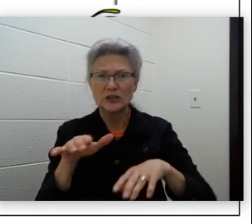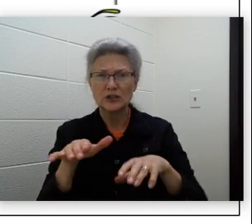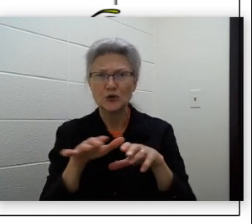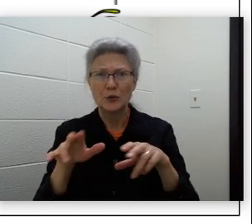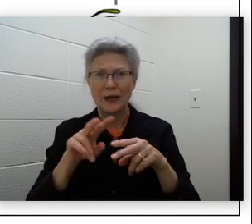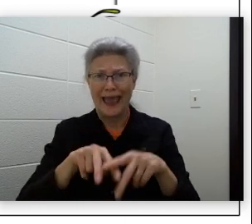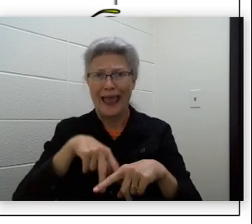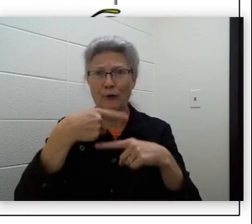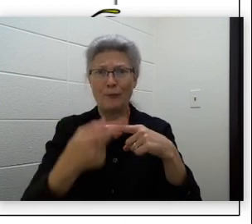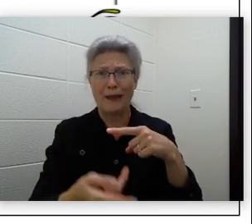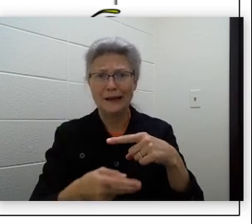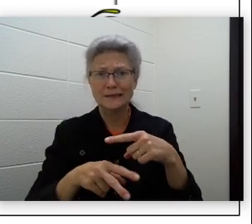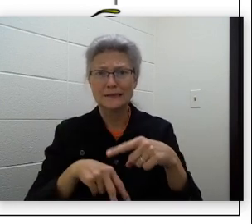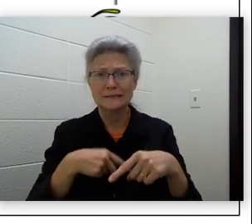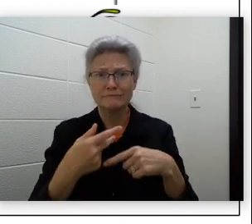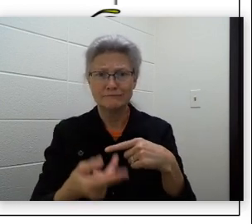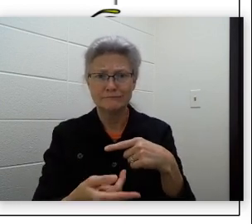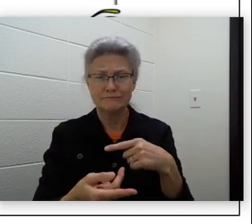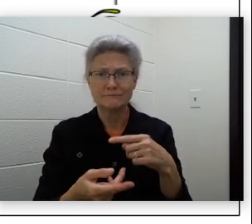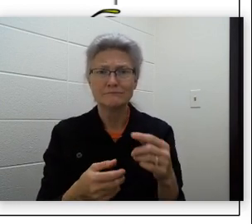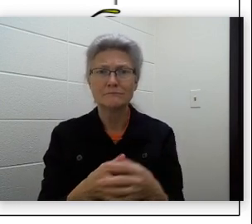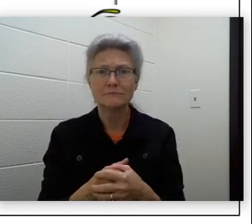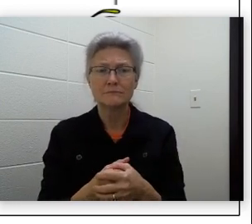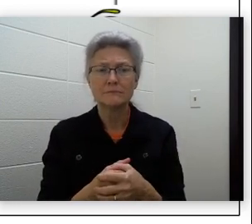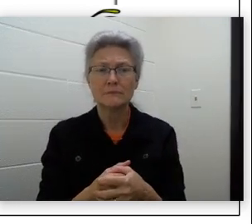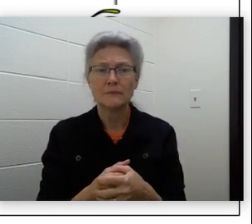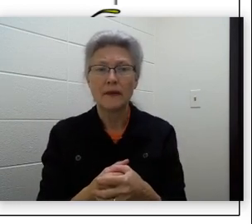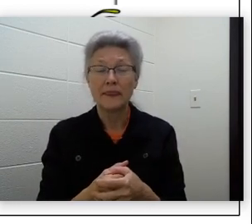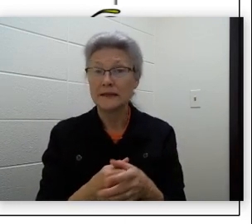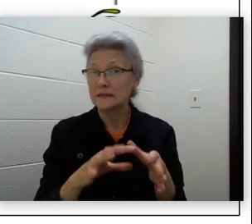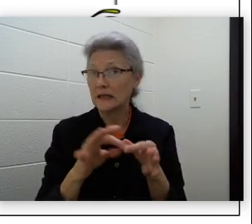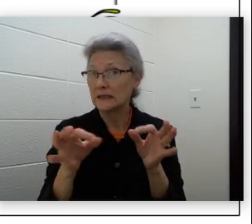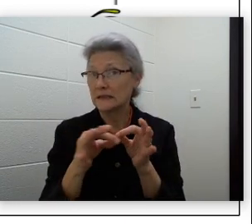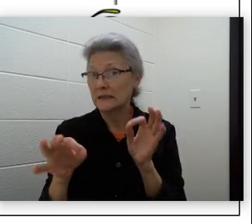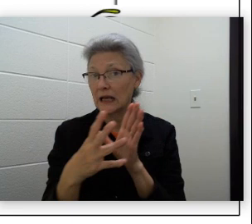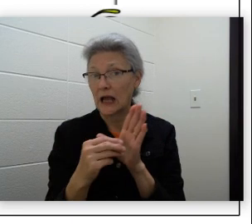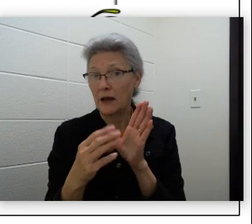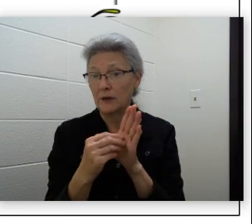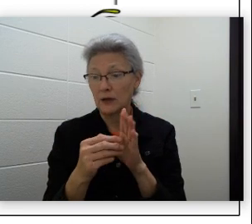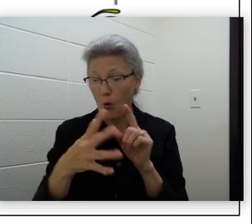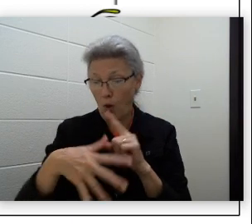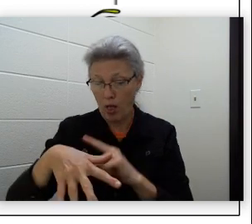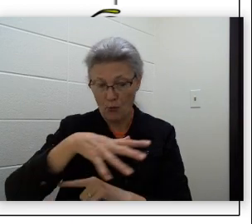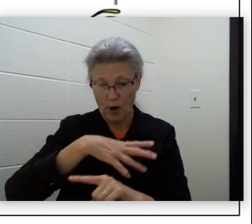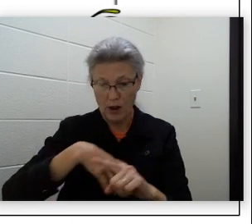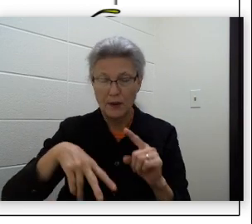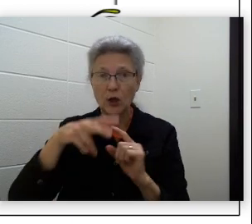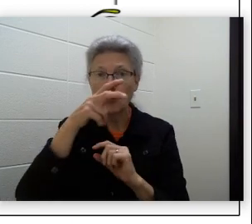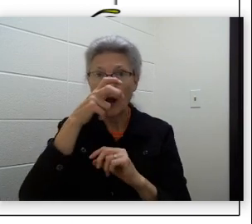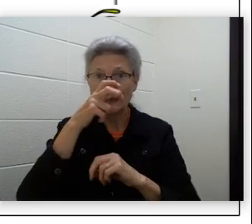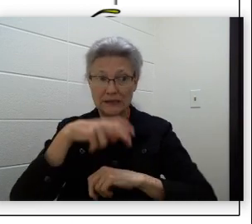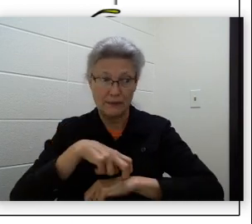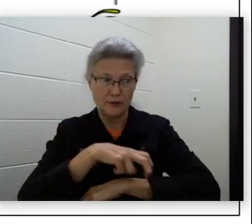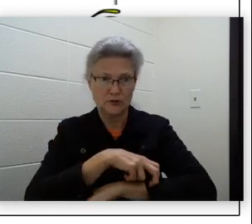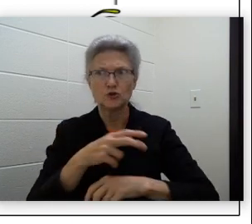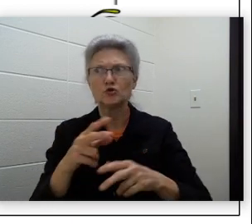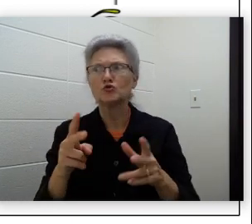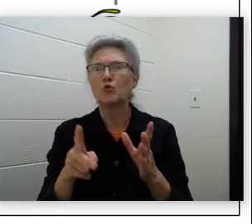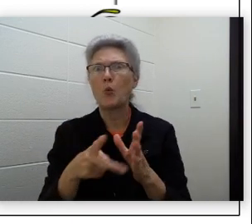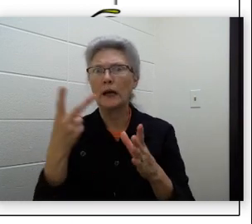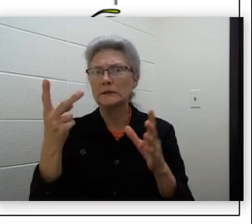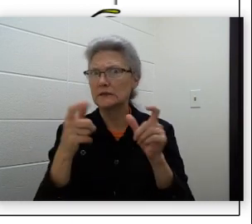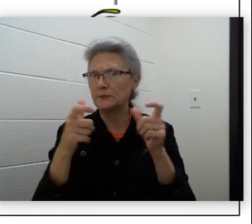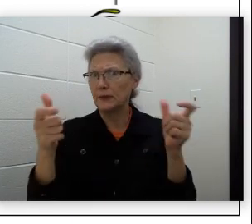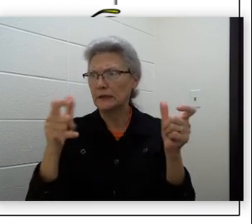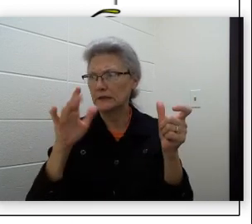I copied from the actual text says, all about me, giant grasshoppers, twice as big as any I had ever seen,